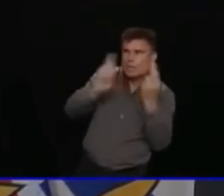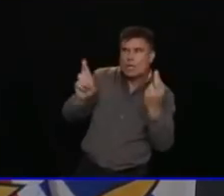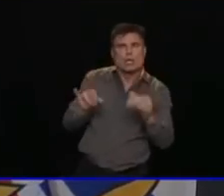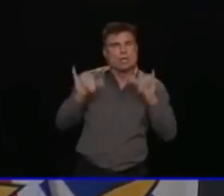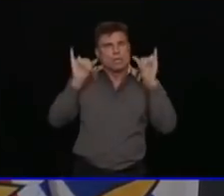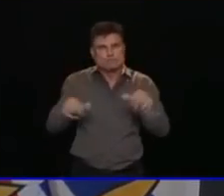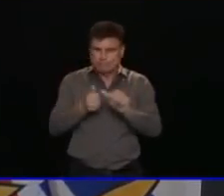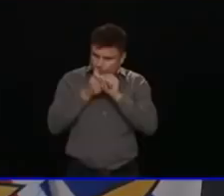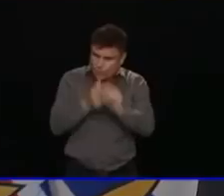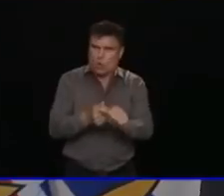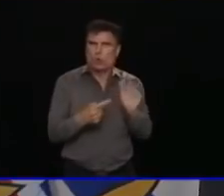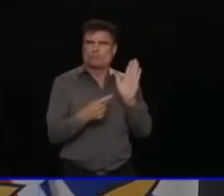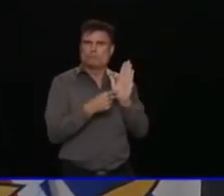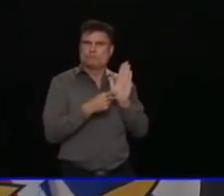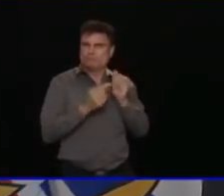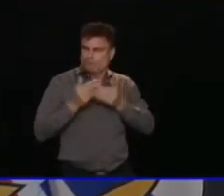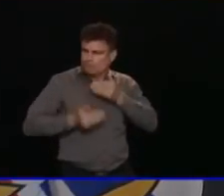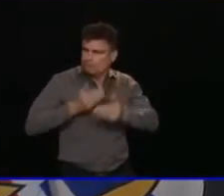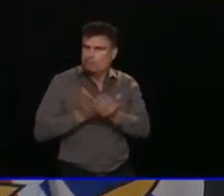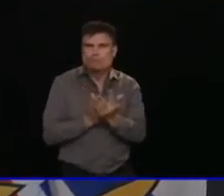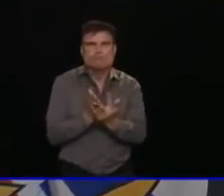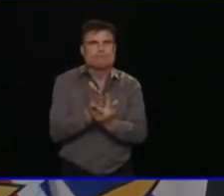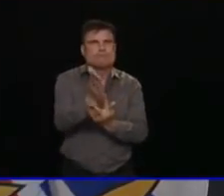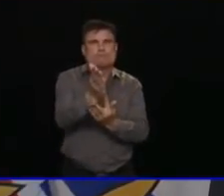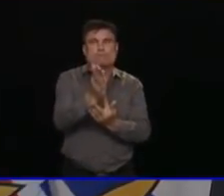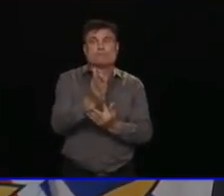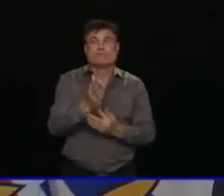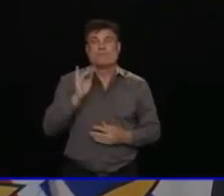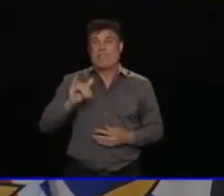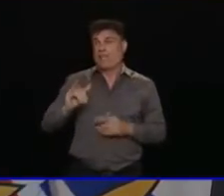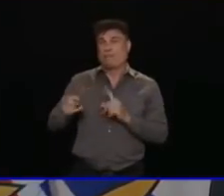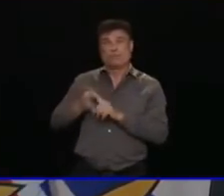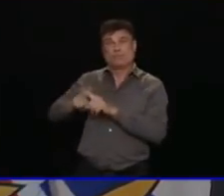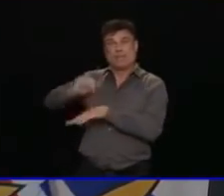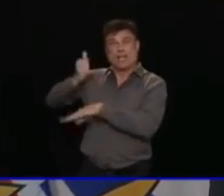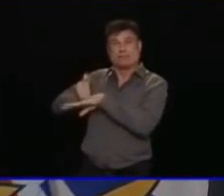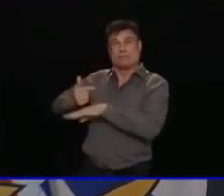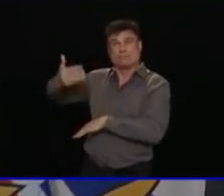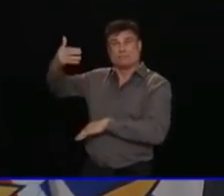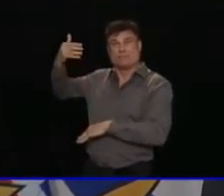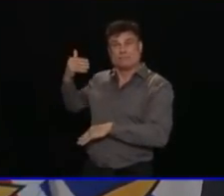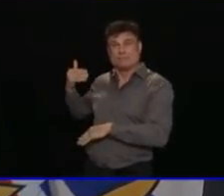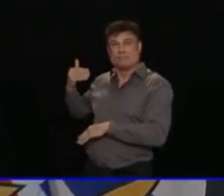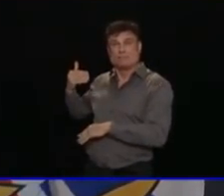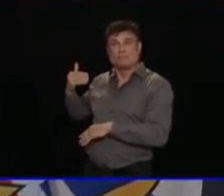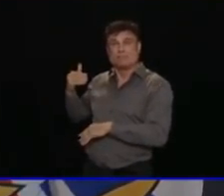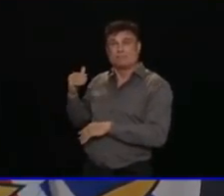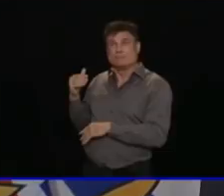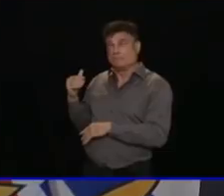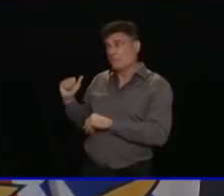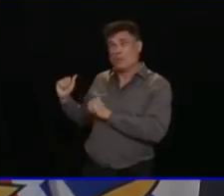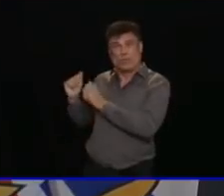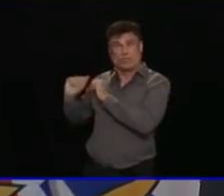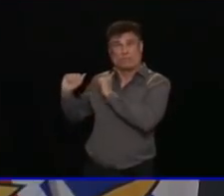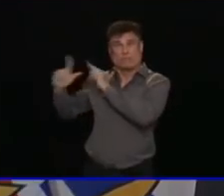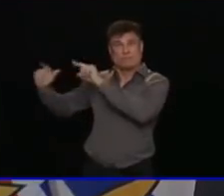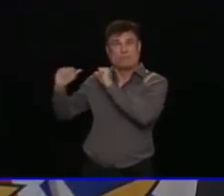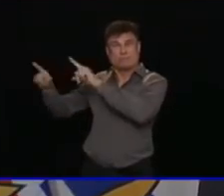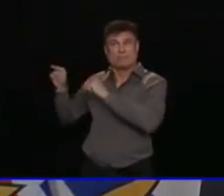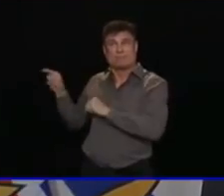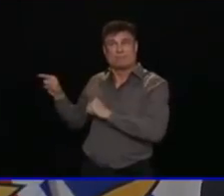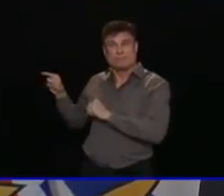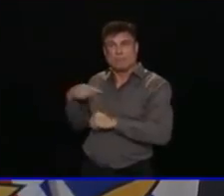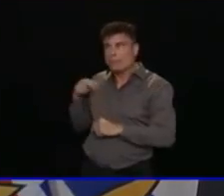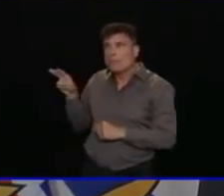27th modeling has endured. It has brought us to where we are today. We're doing what's required of us, and we have good reason to trust that others are doing